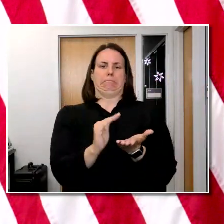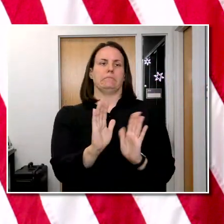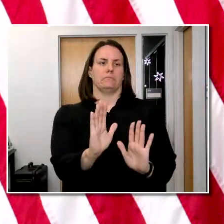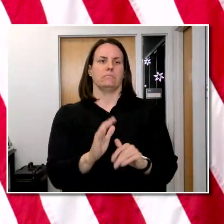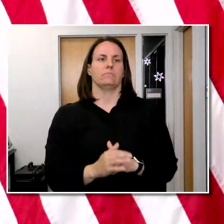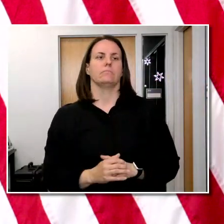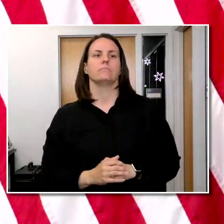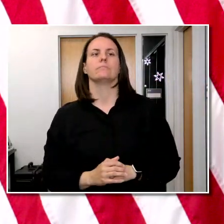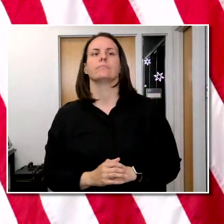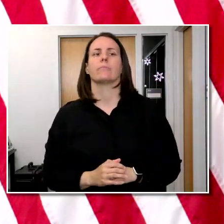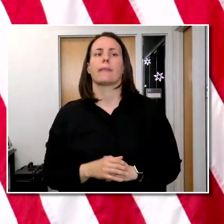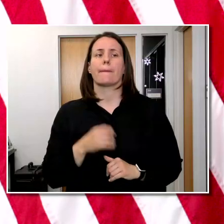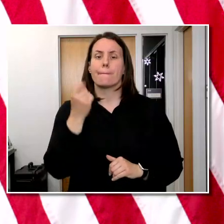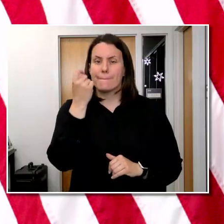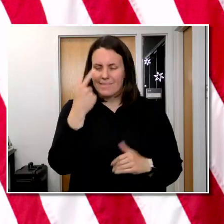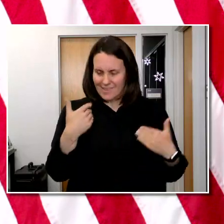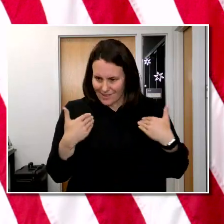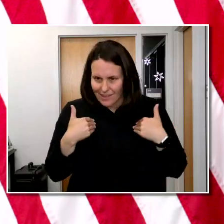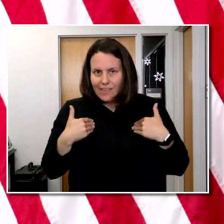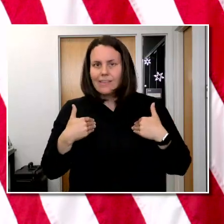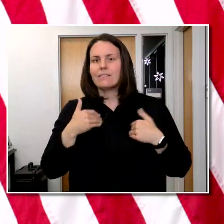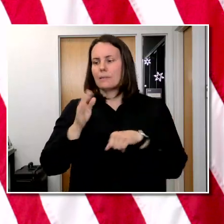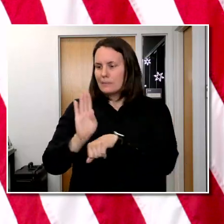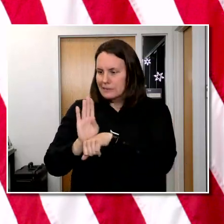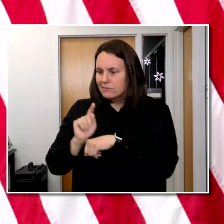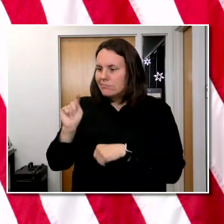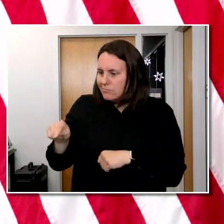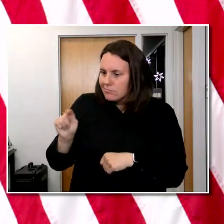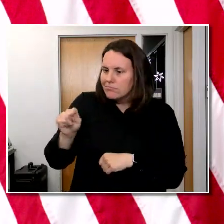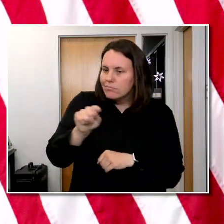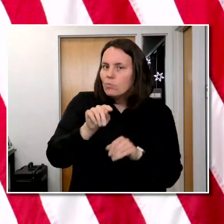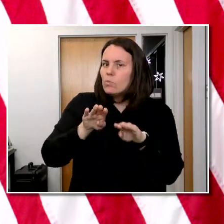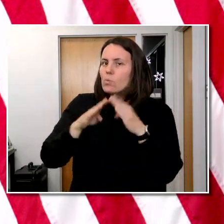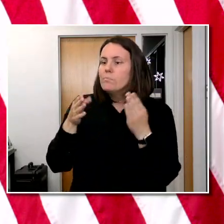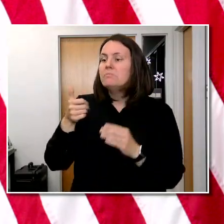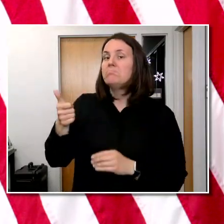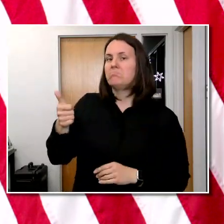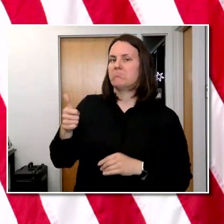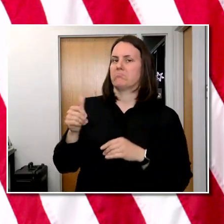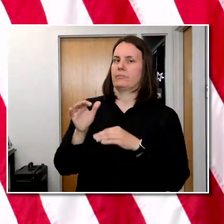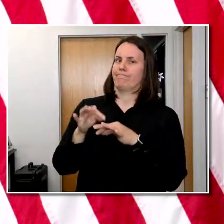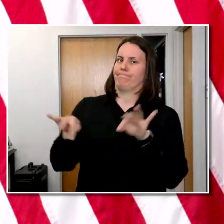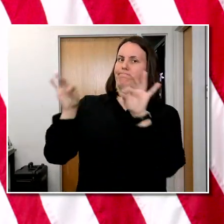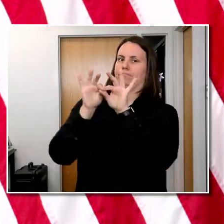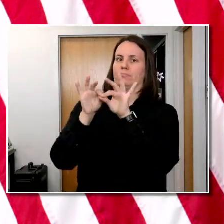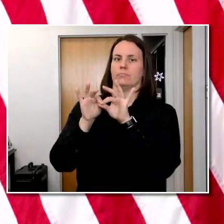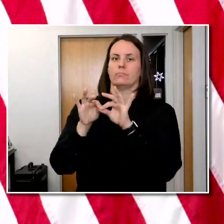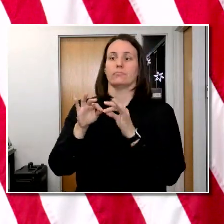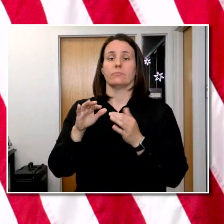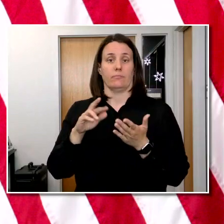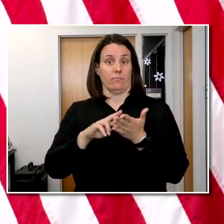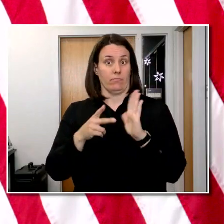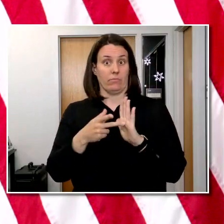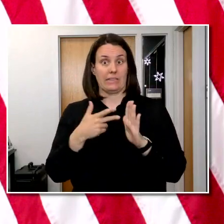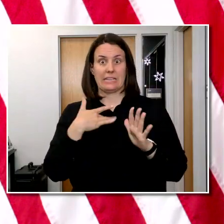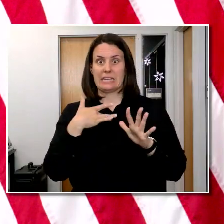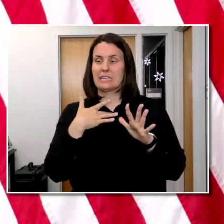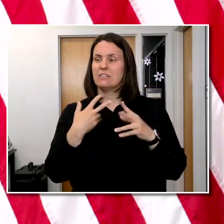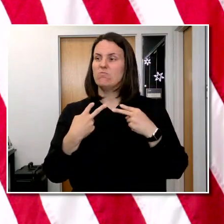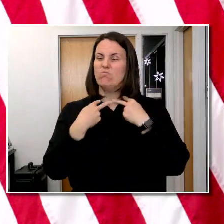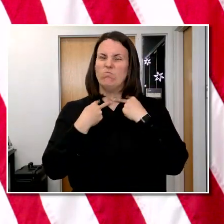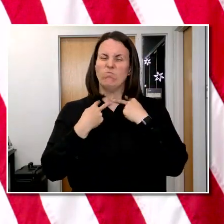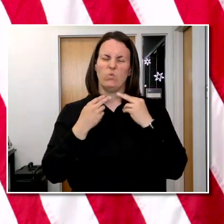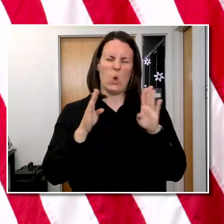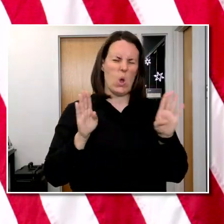a number of, we are not a closed society. Many acts of